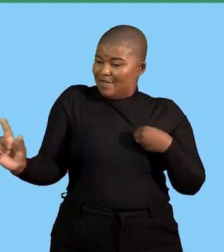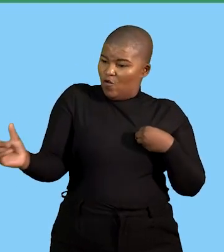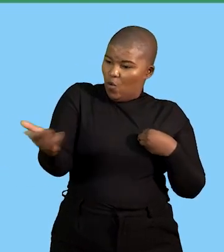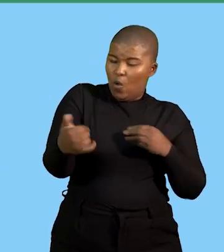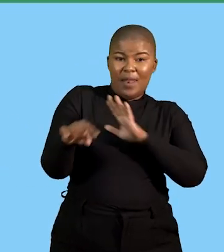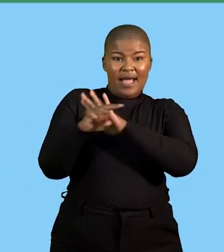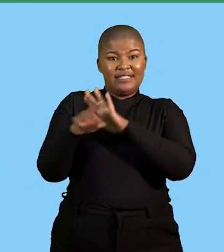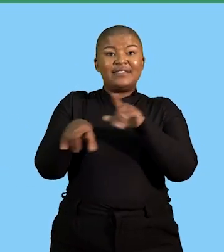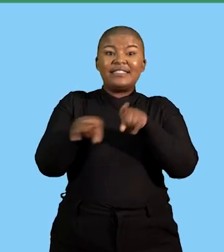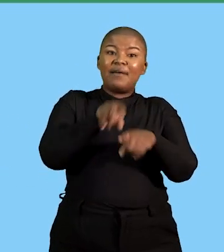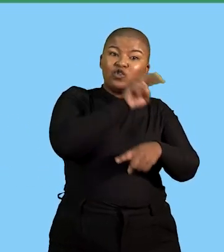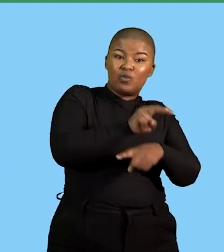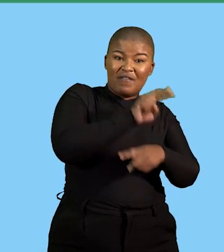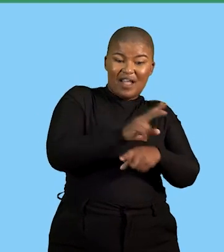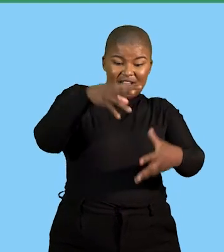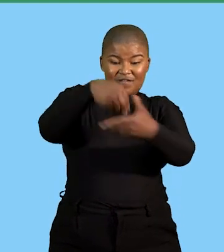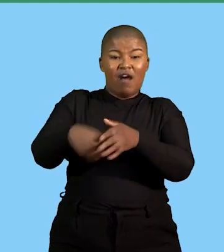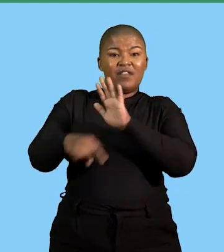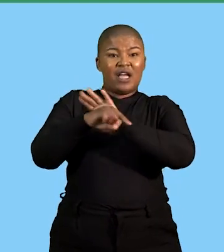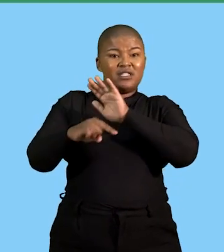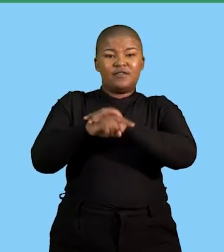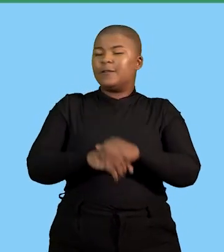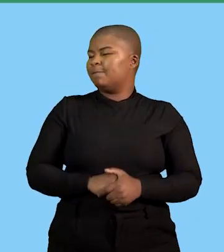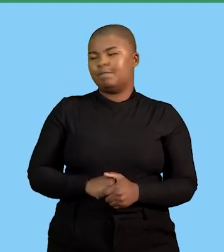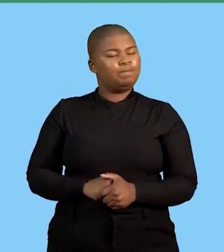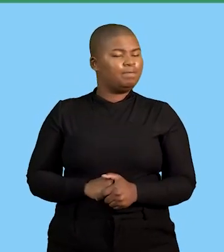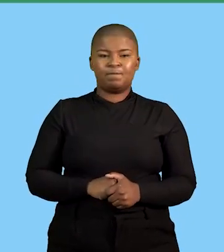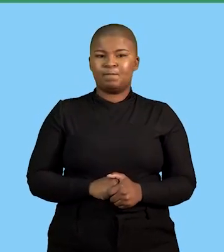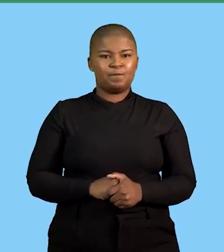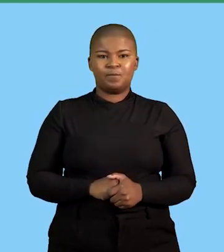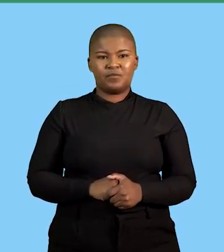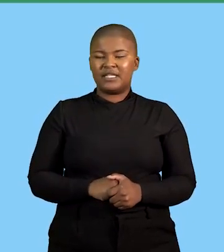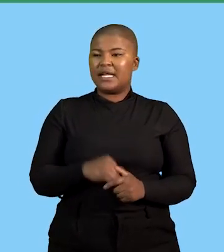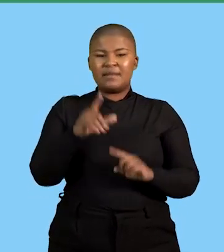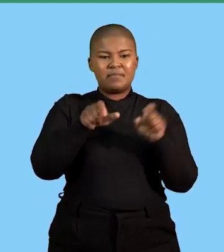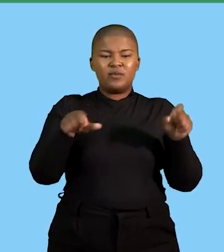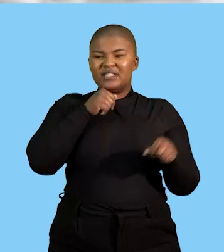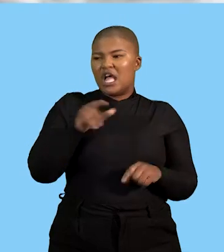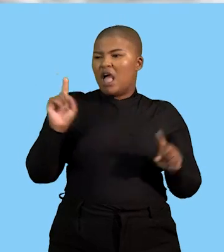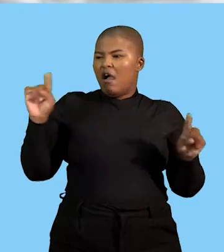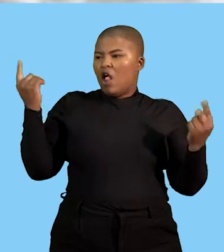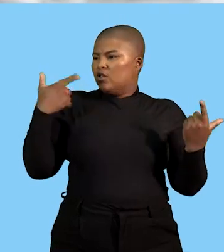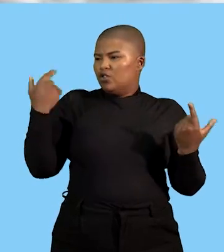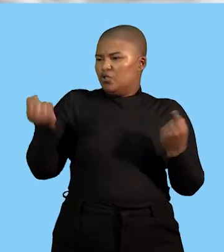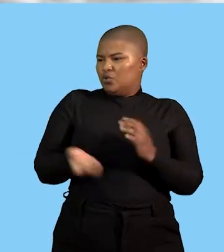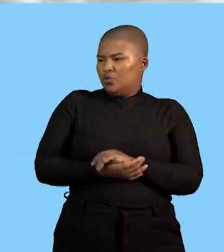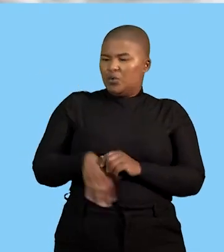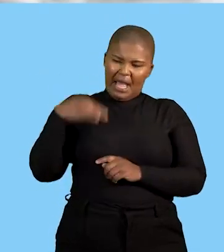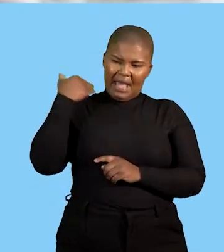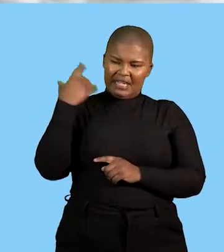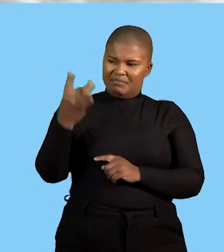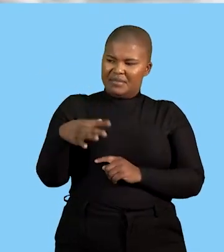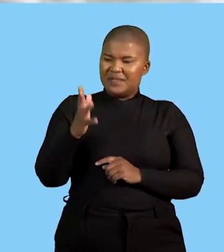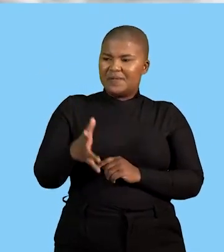the supervisor into their negativity. So these are individuals who say, but this is not possible, but this is going to be